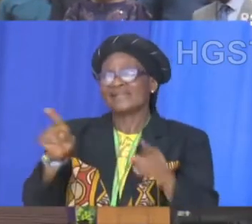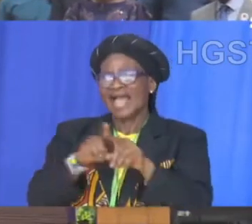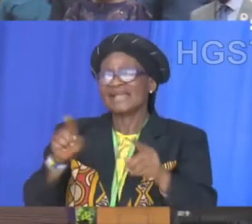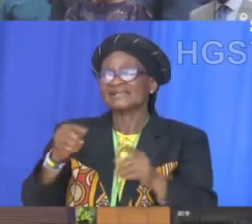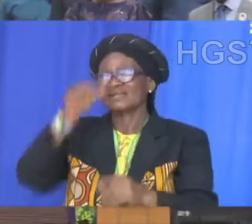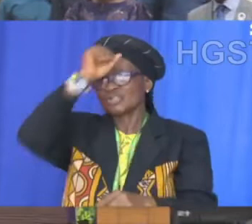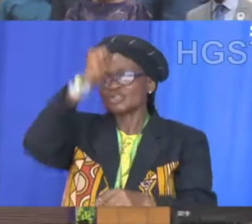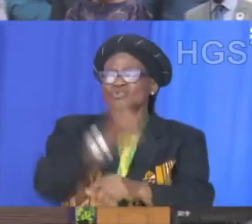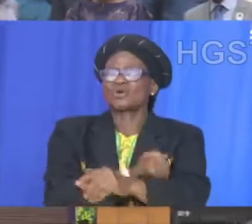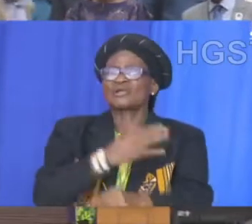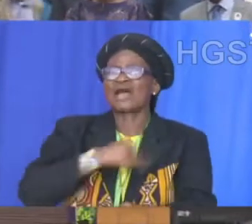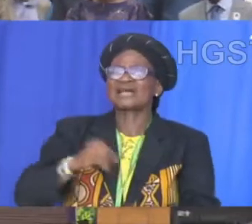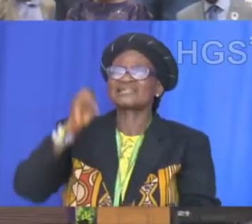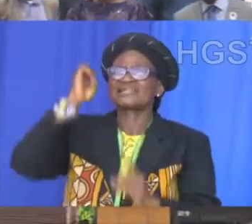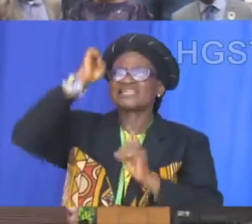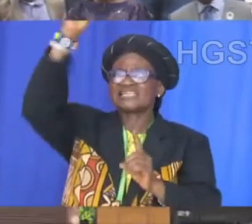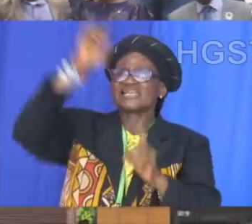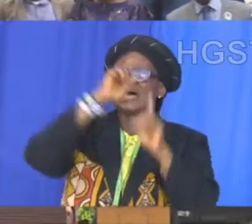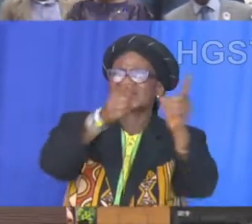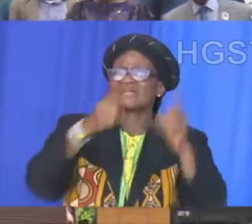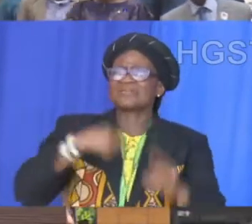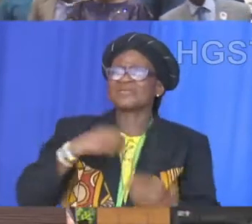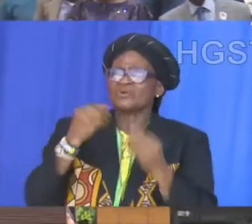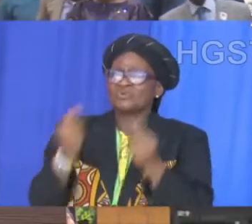And he answered me immediately.